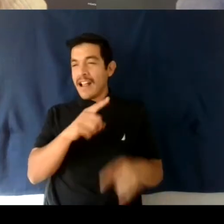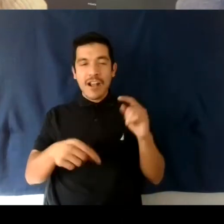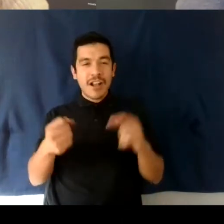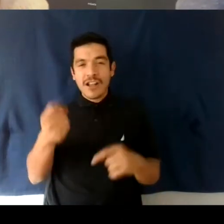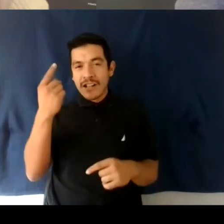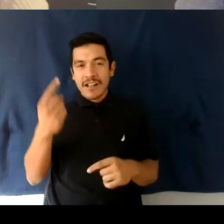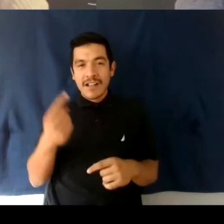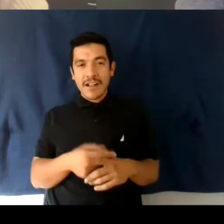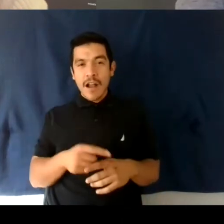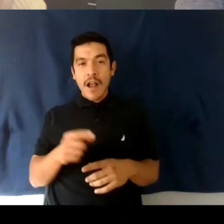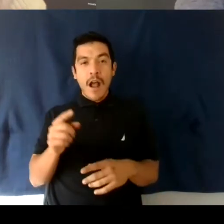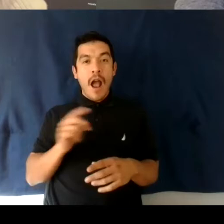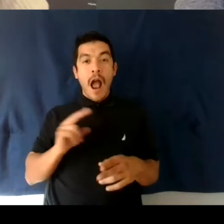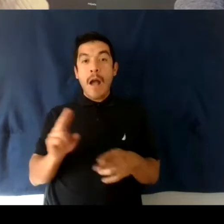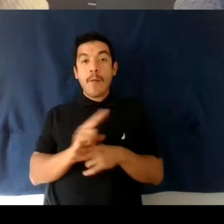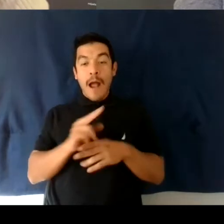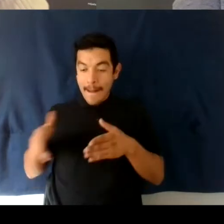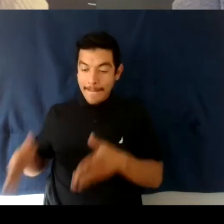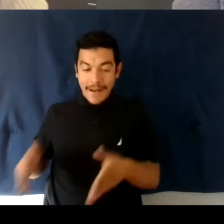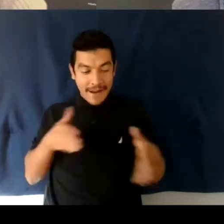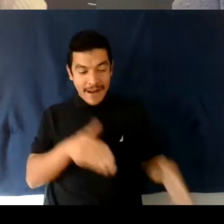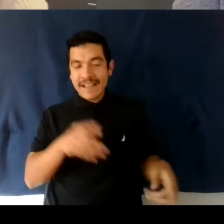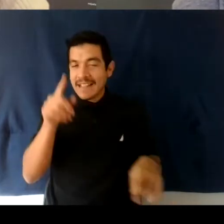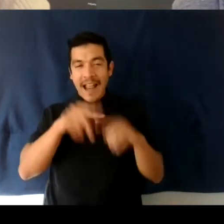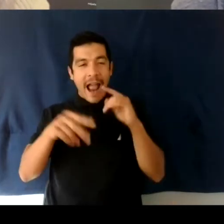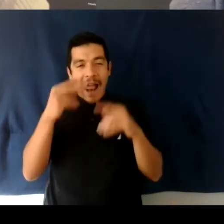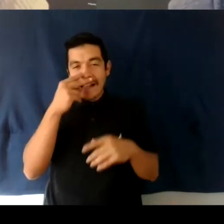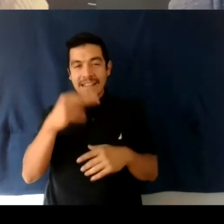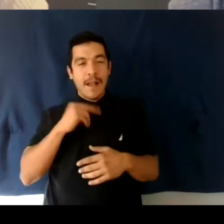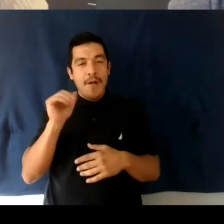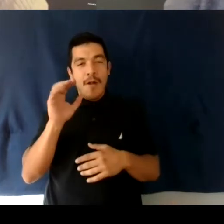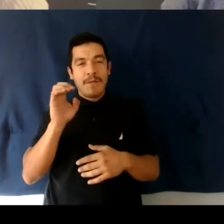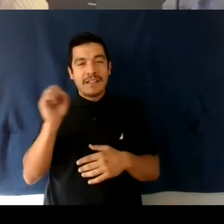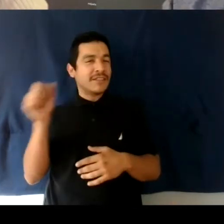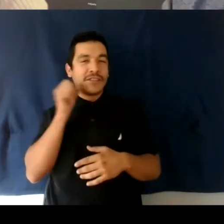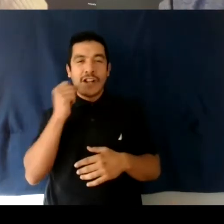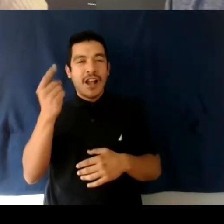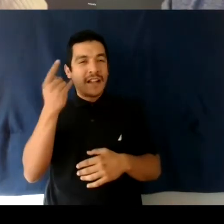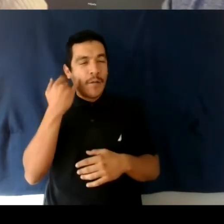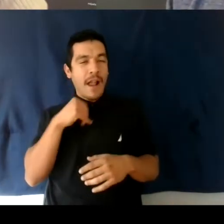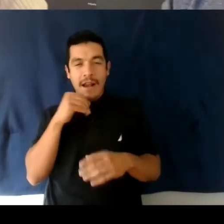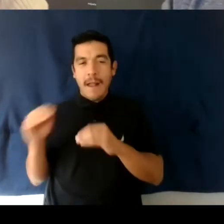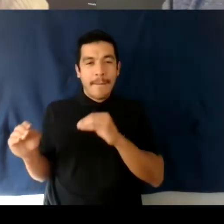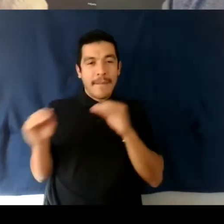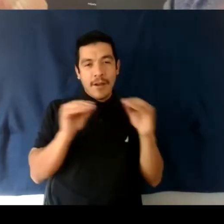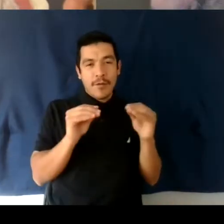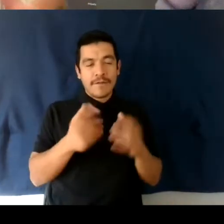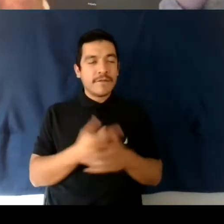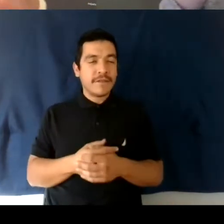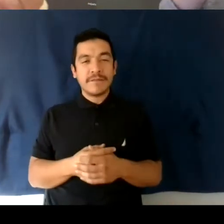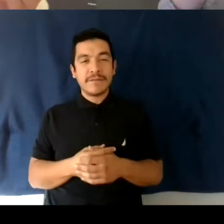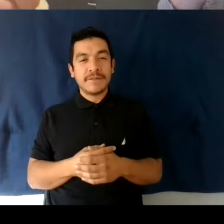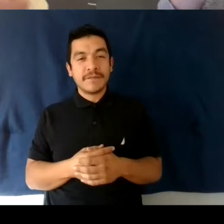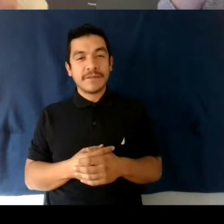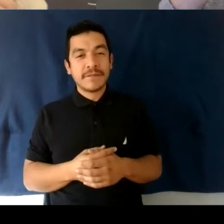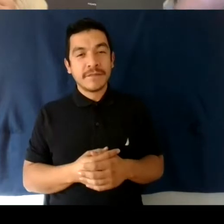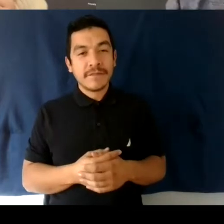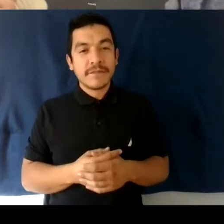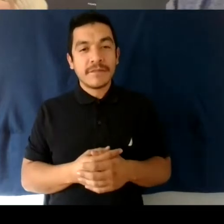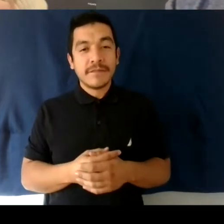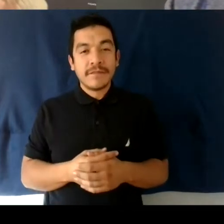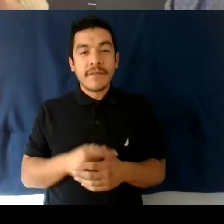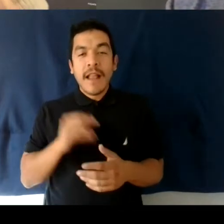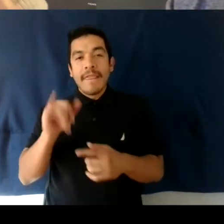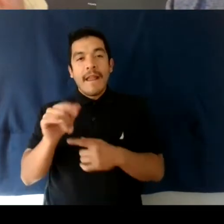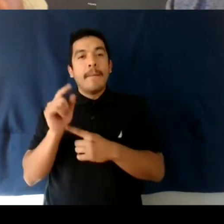because I'm like wearing long pants and they can't see my leg braces and they like don't understand why I'm not moving for them. And it's like this like